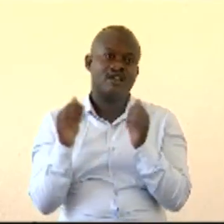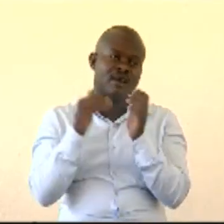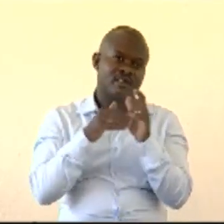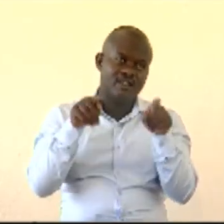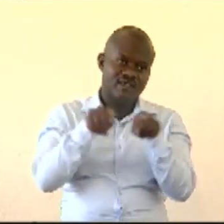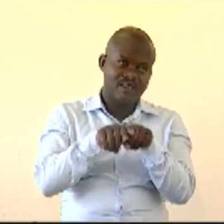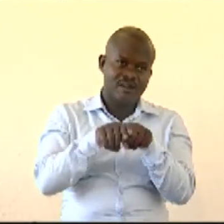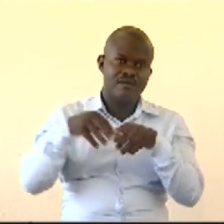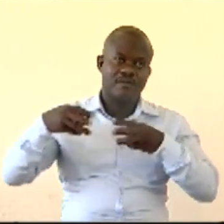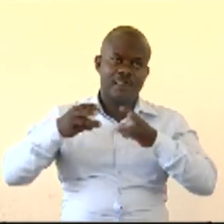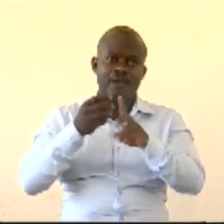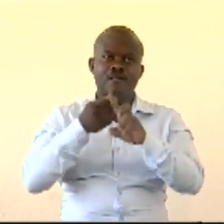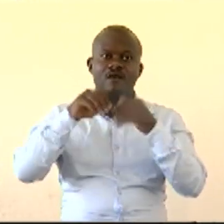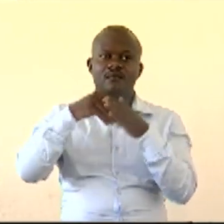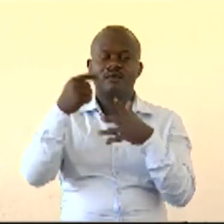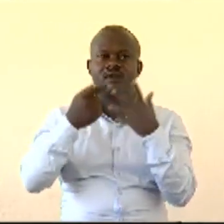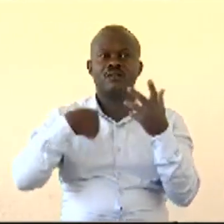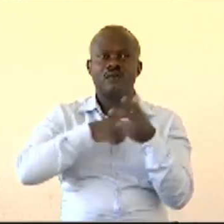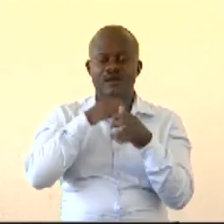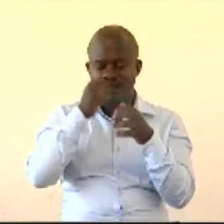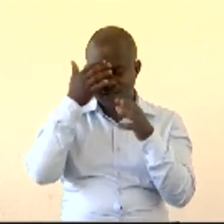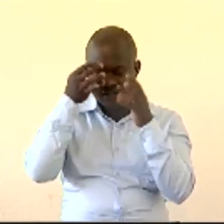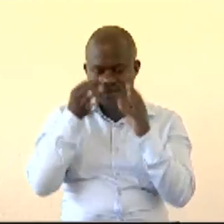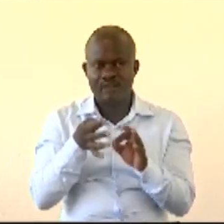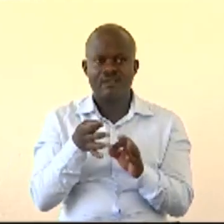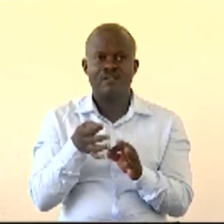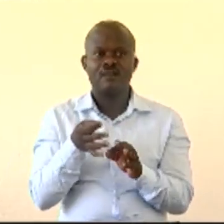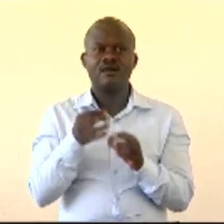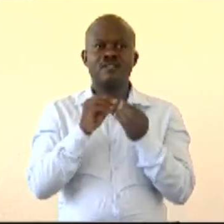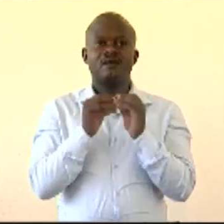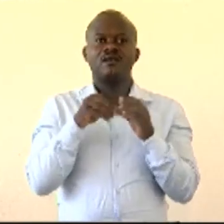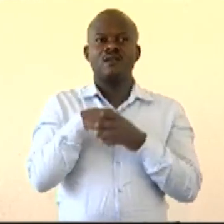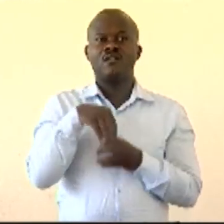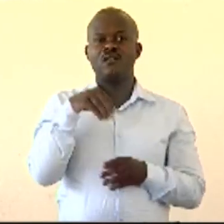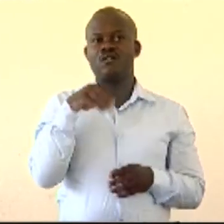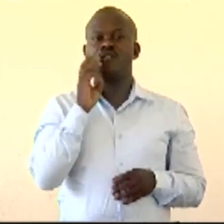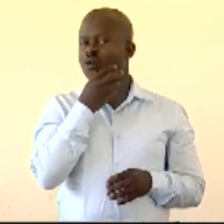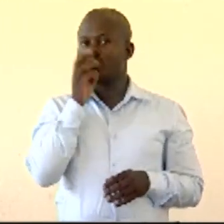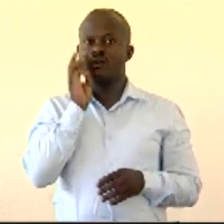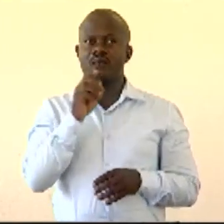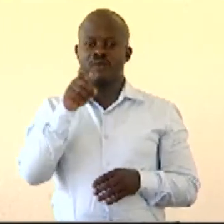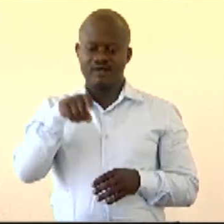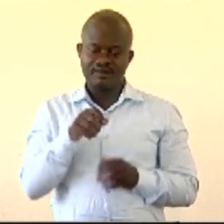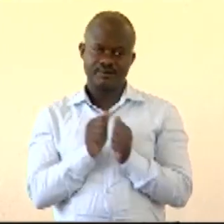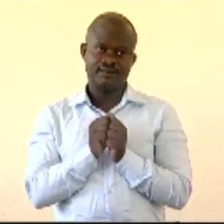way, from this, we can determine the number of moles of water that will be